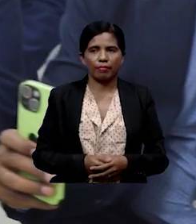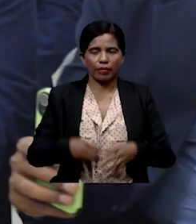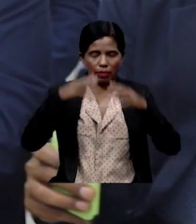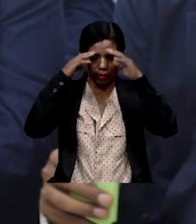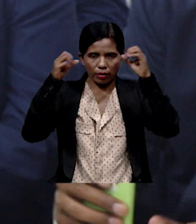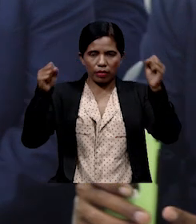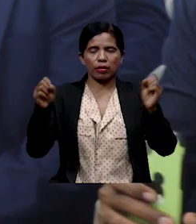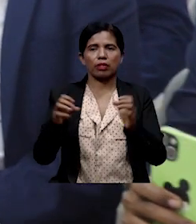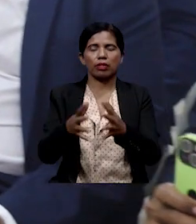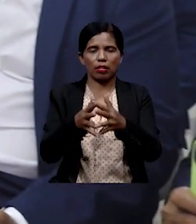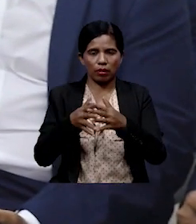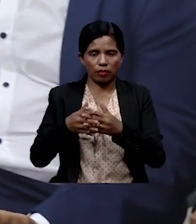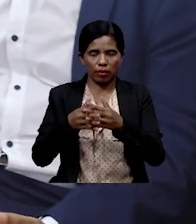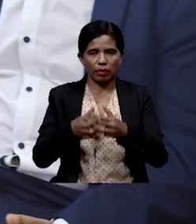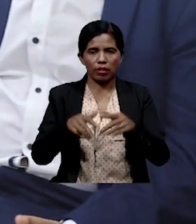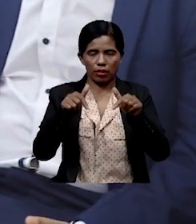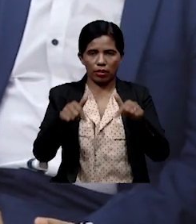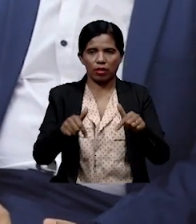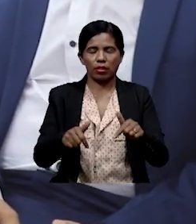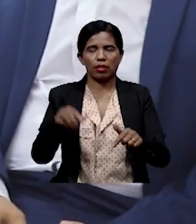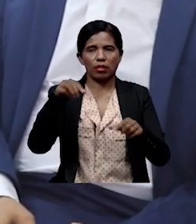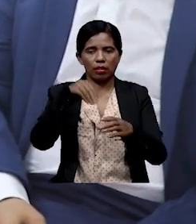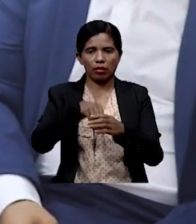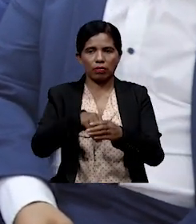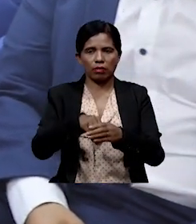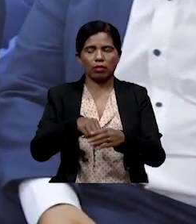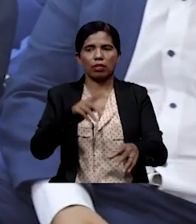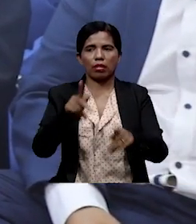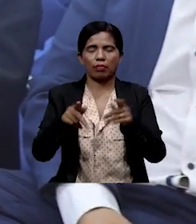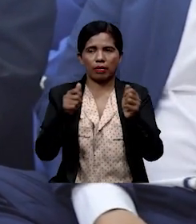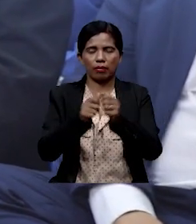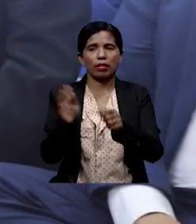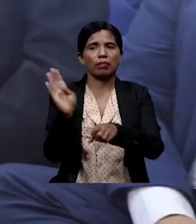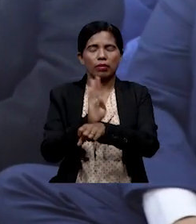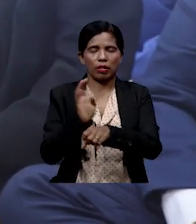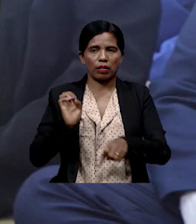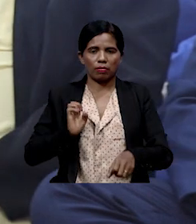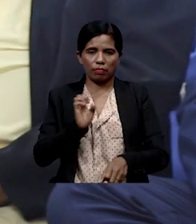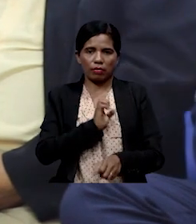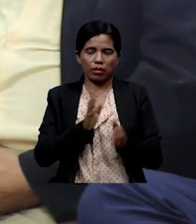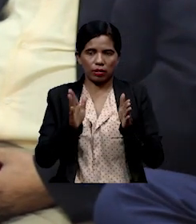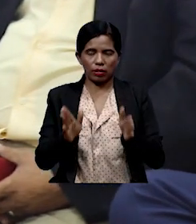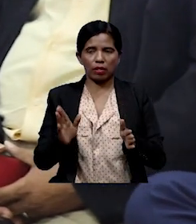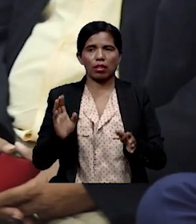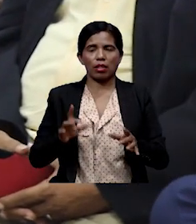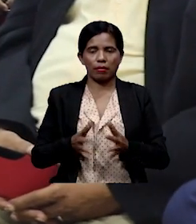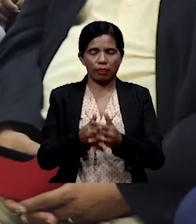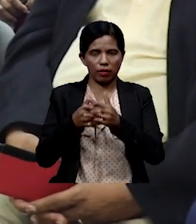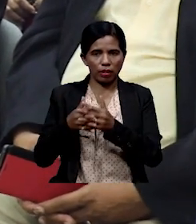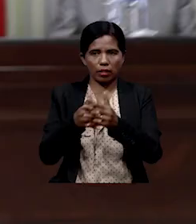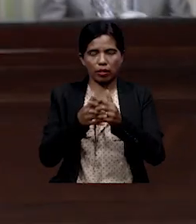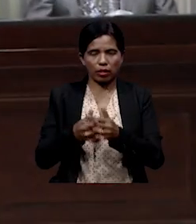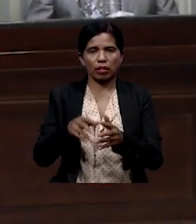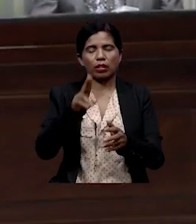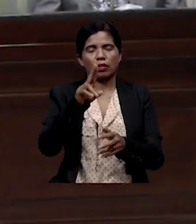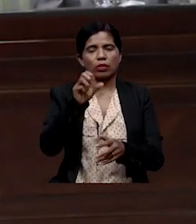presidencial Estados Unidos Nian Ne inclui encarregado negócio Embaixada América, adjunto administrador Yuzeit,